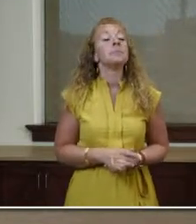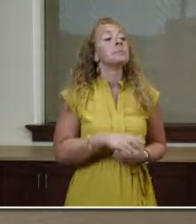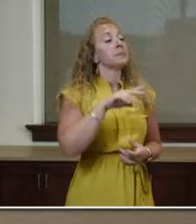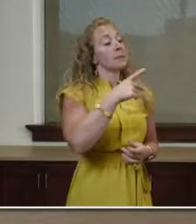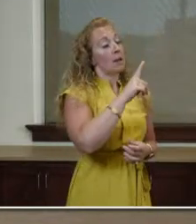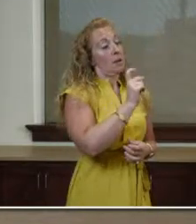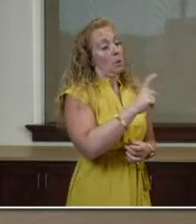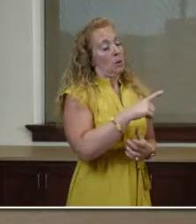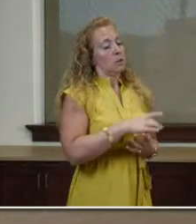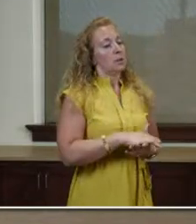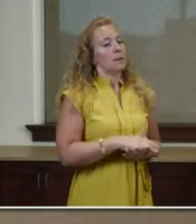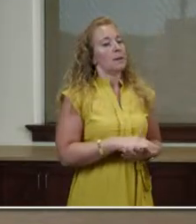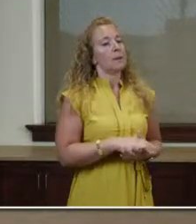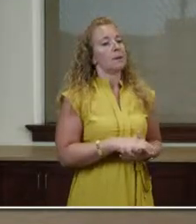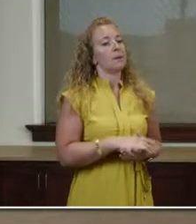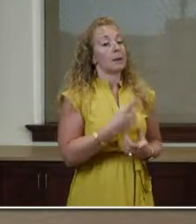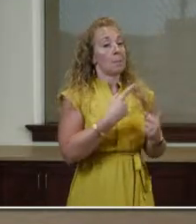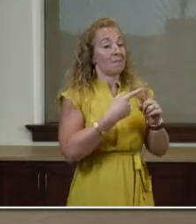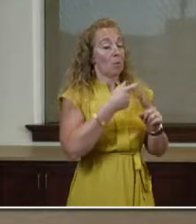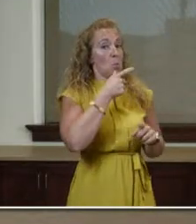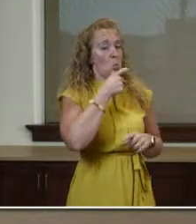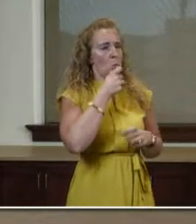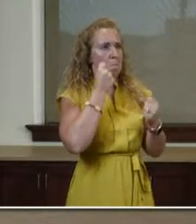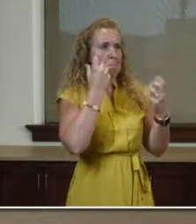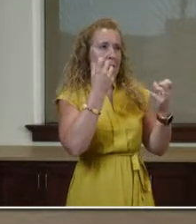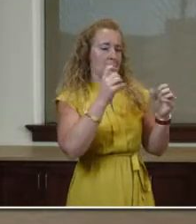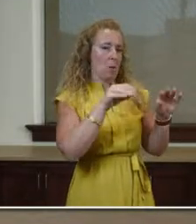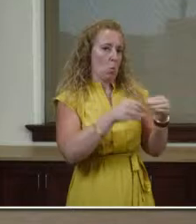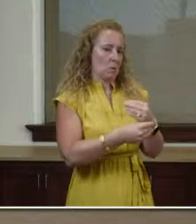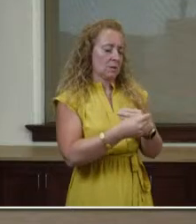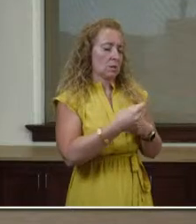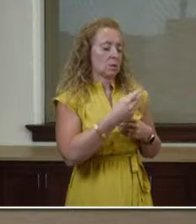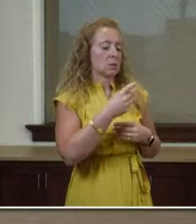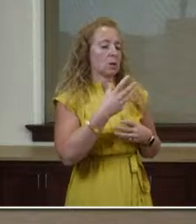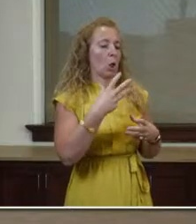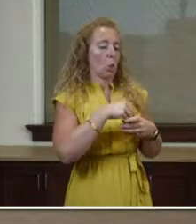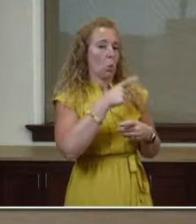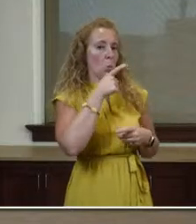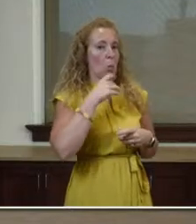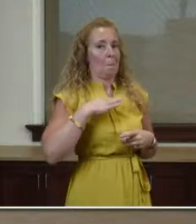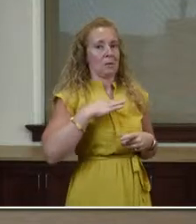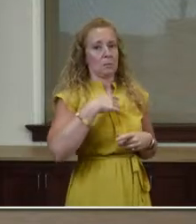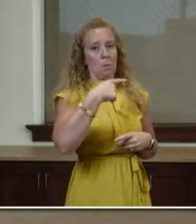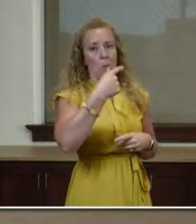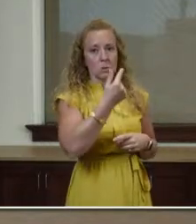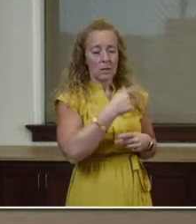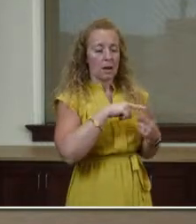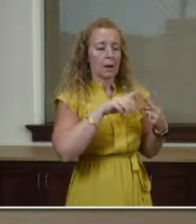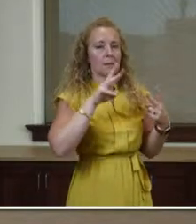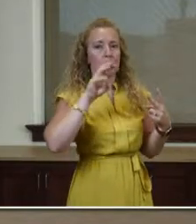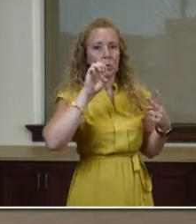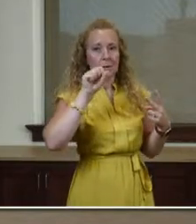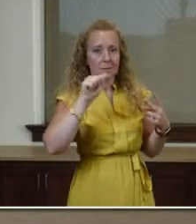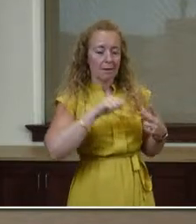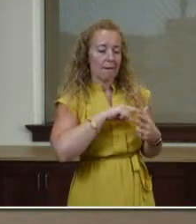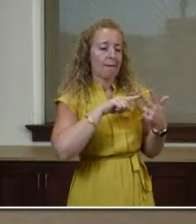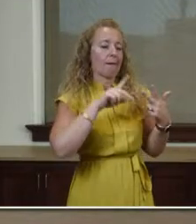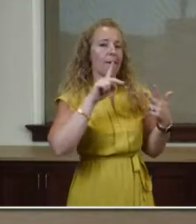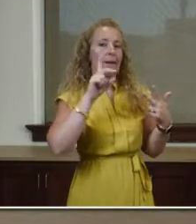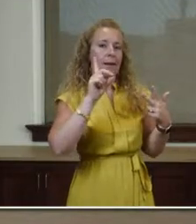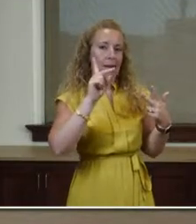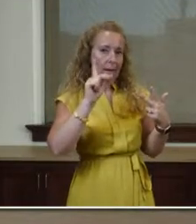Second question comes from numerous outlets, including the Pittsburgh Post-Gazette, WESA,